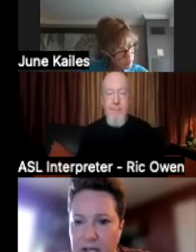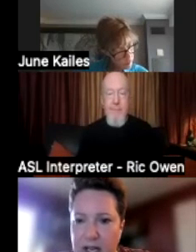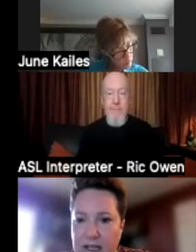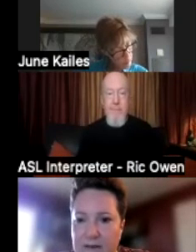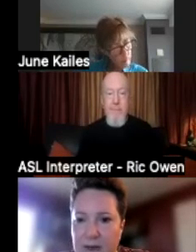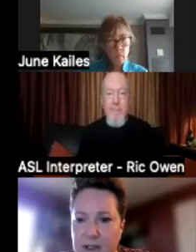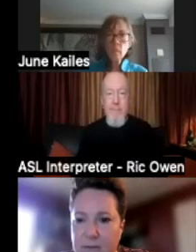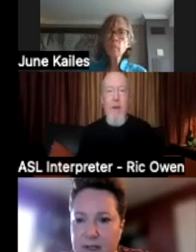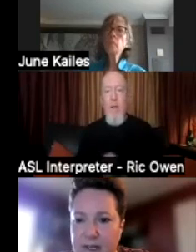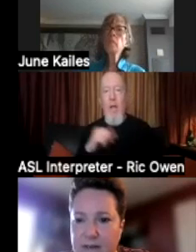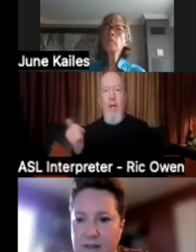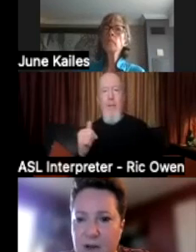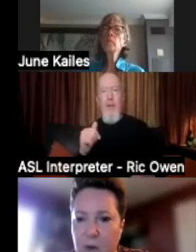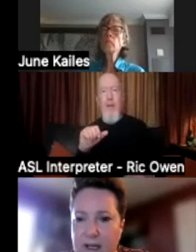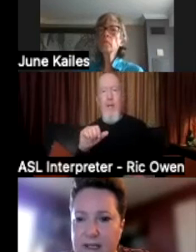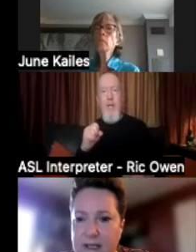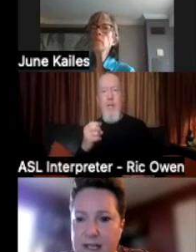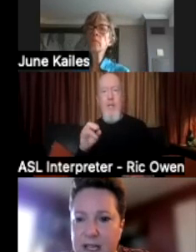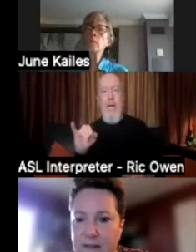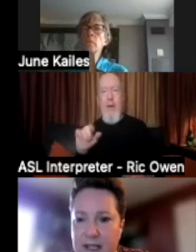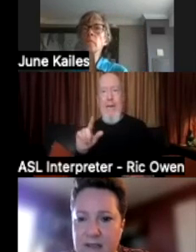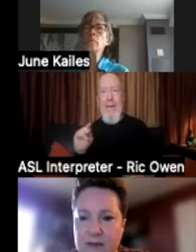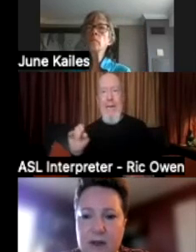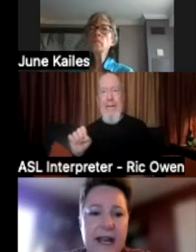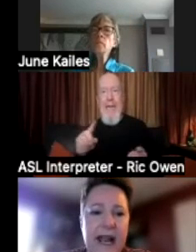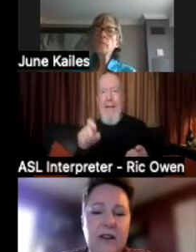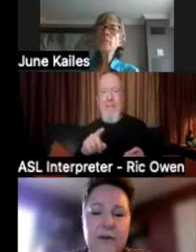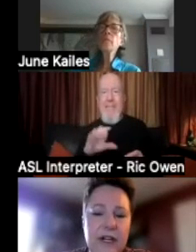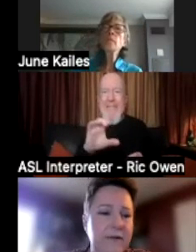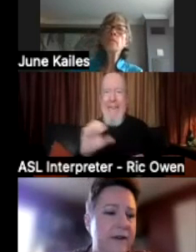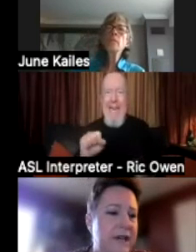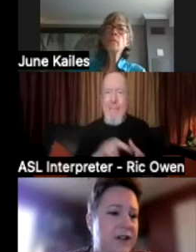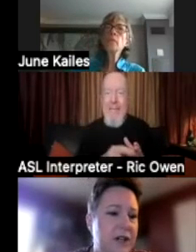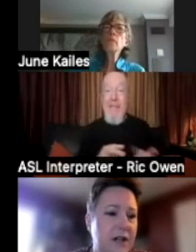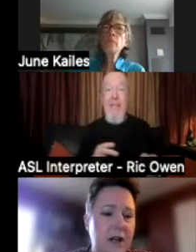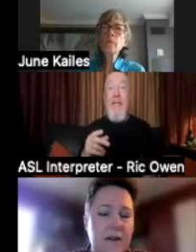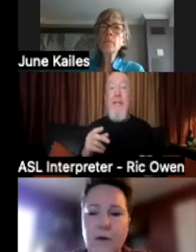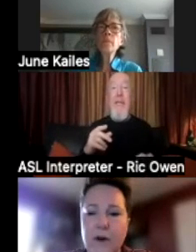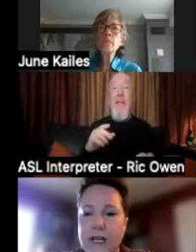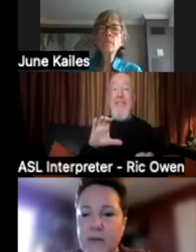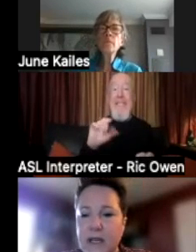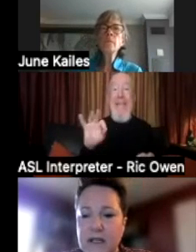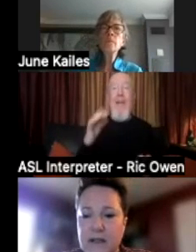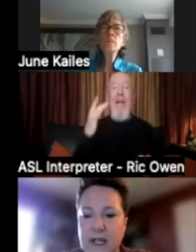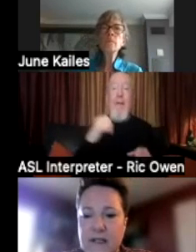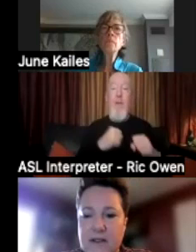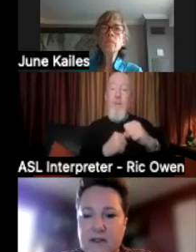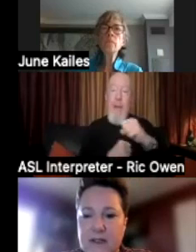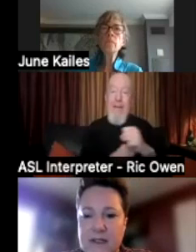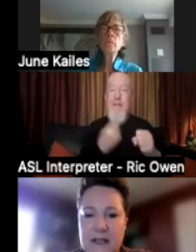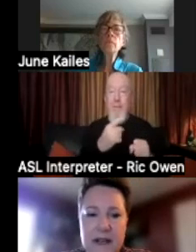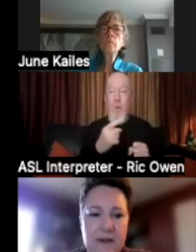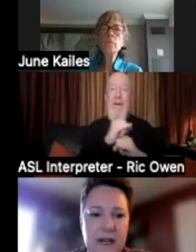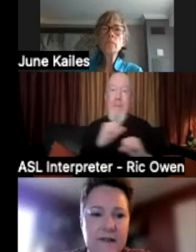Sherry Lynn asked with the City of San Jose, what is the CF stands for? California Foundation for Independent Living